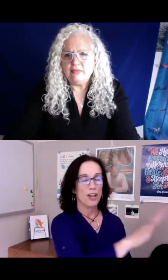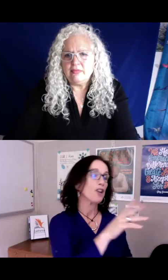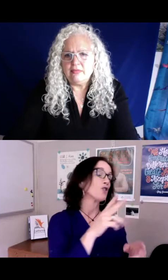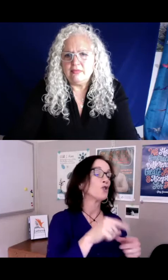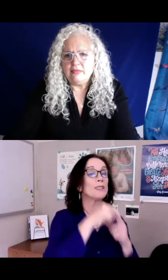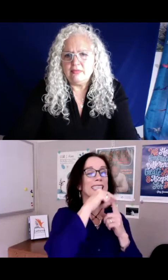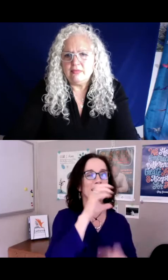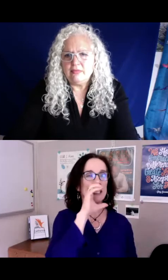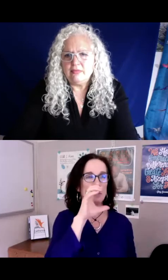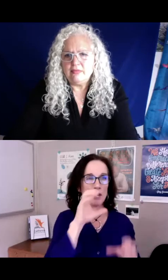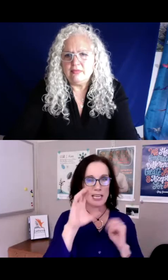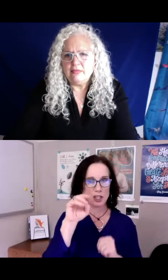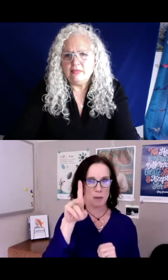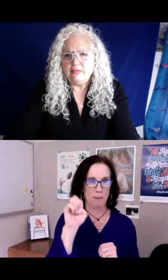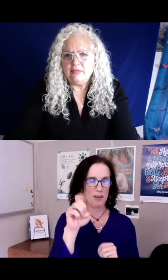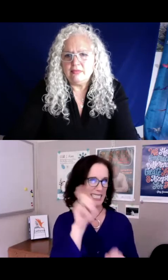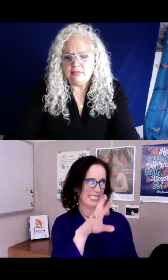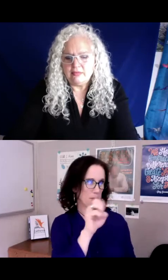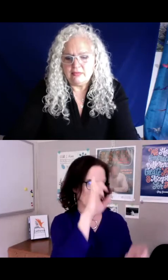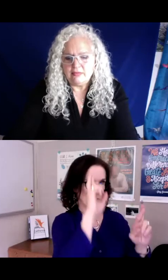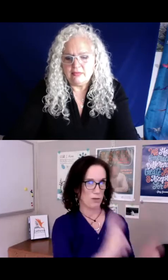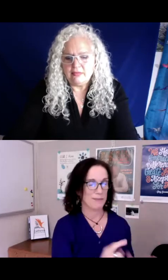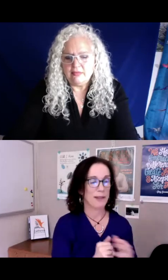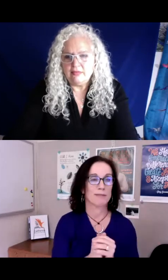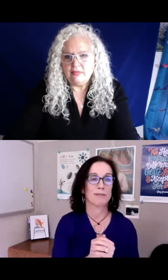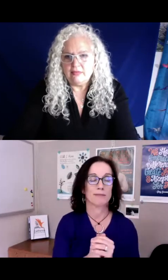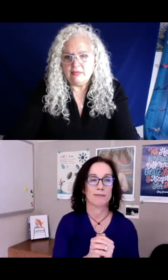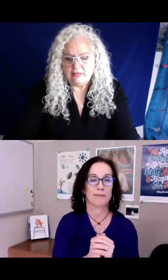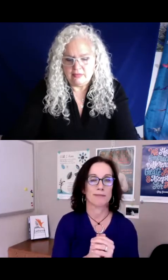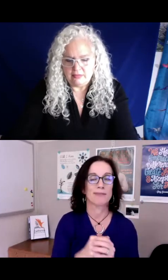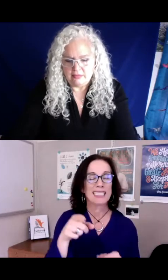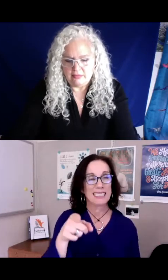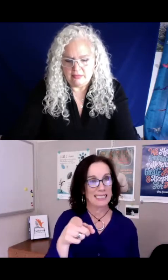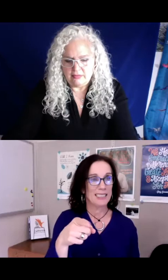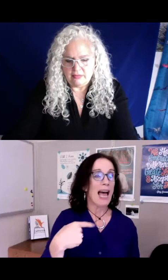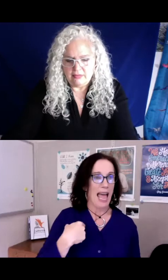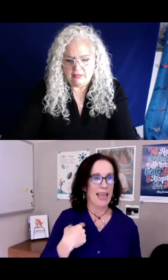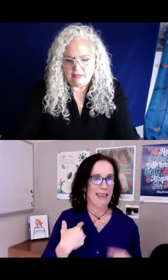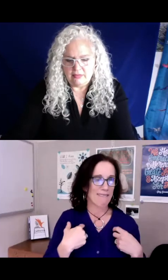deaf children, their students, their unique communication modes must be respected.